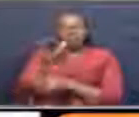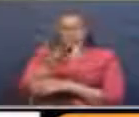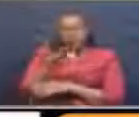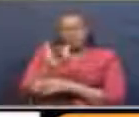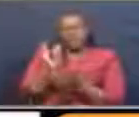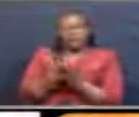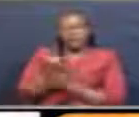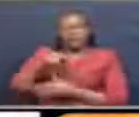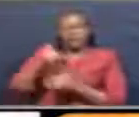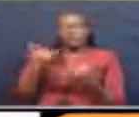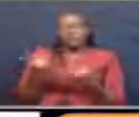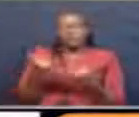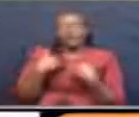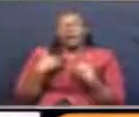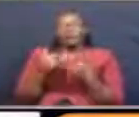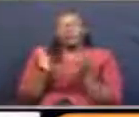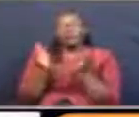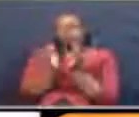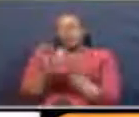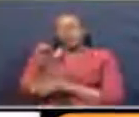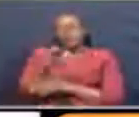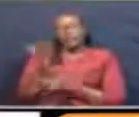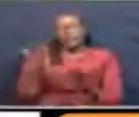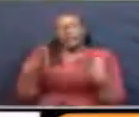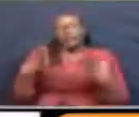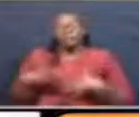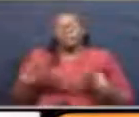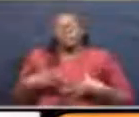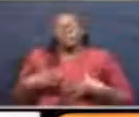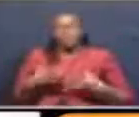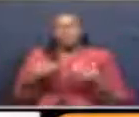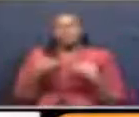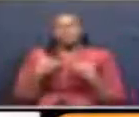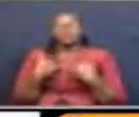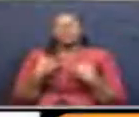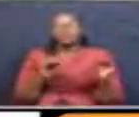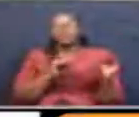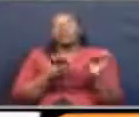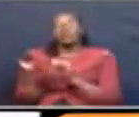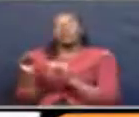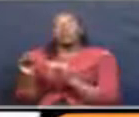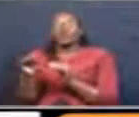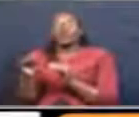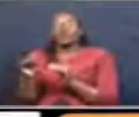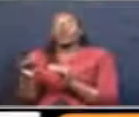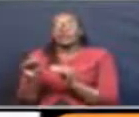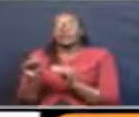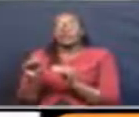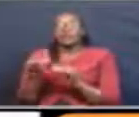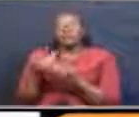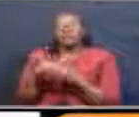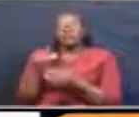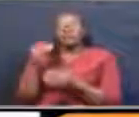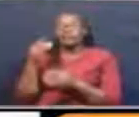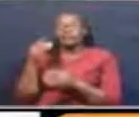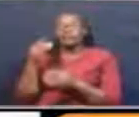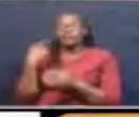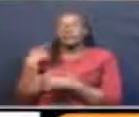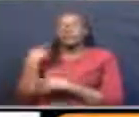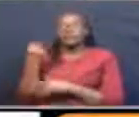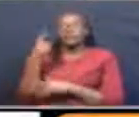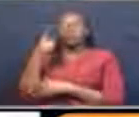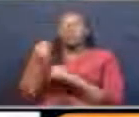the specific areas that we are now having is a very small area where people have just moved in